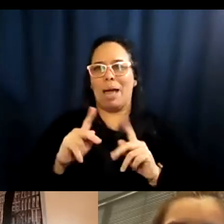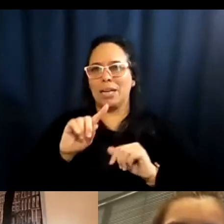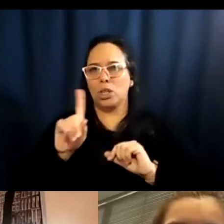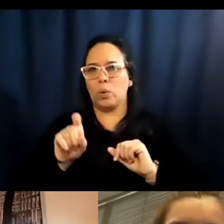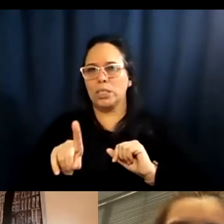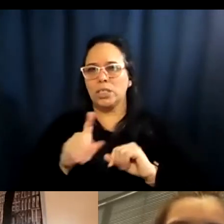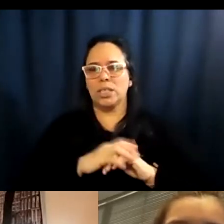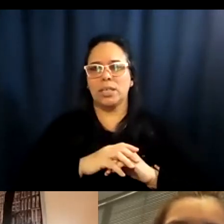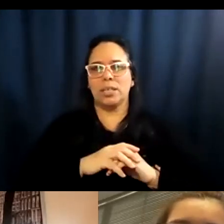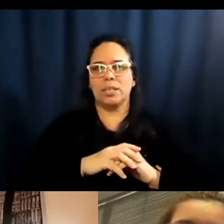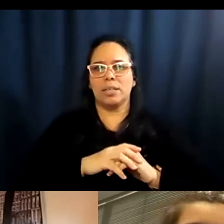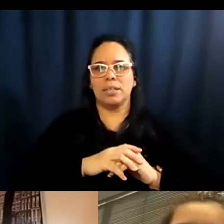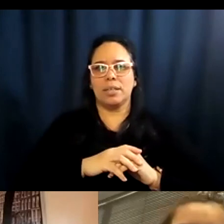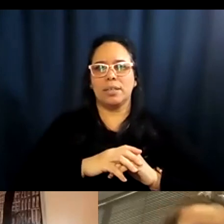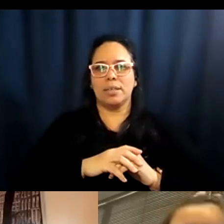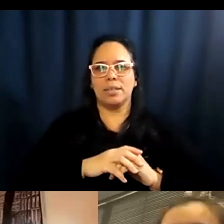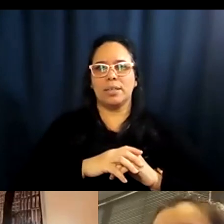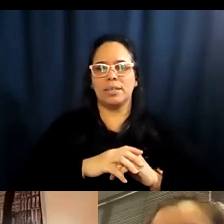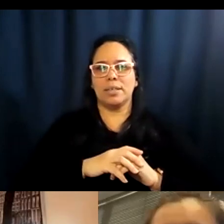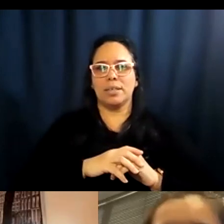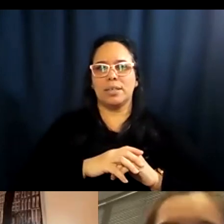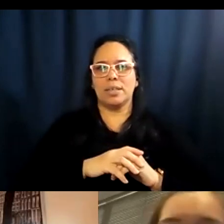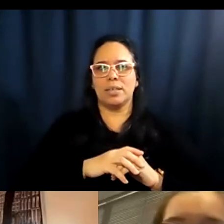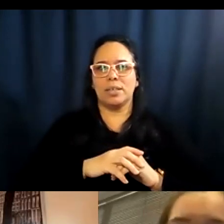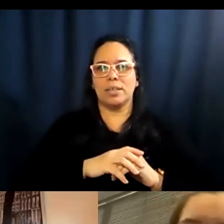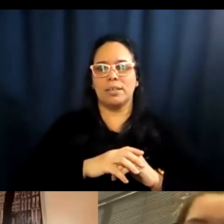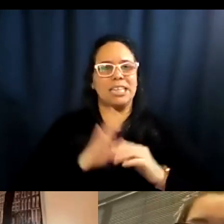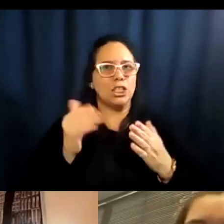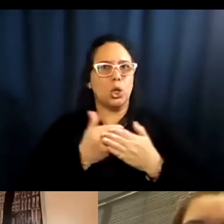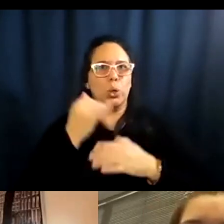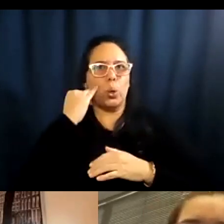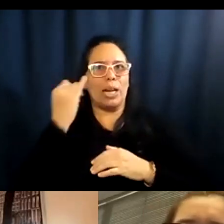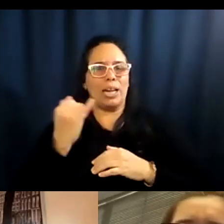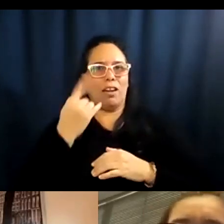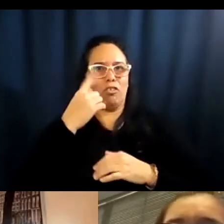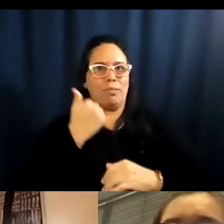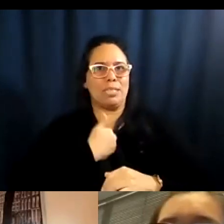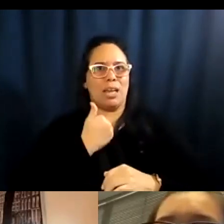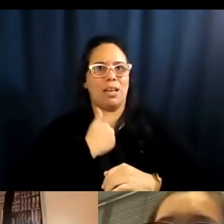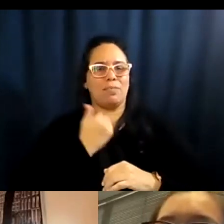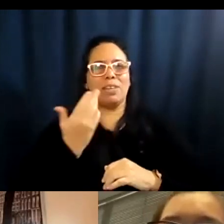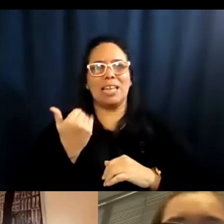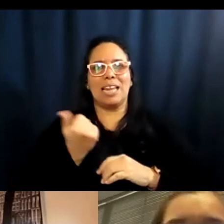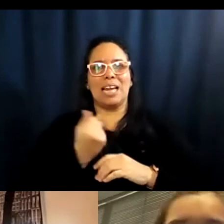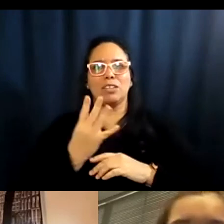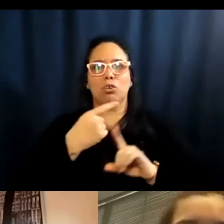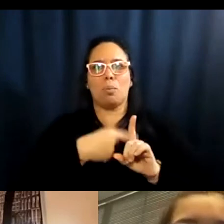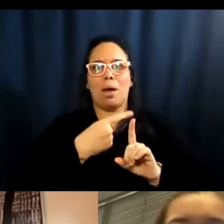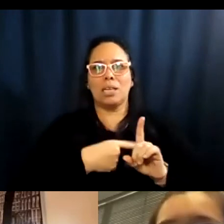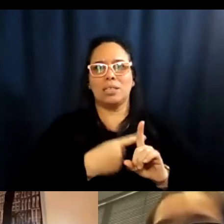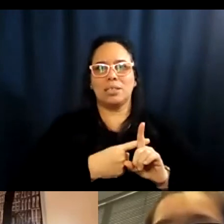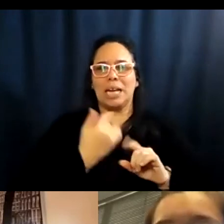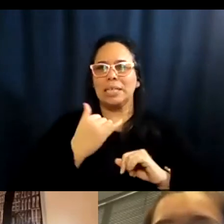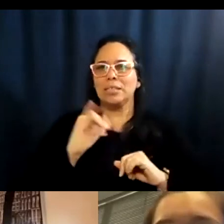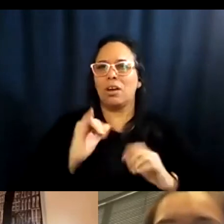that, I mean, this is just a completely new idea within myself for the last couple of months. And so I still have a lot to